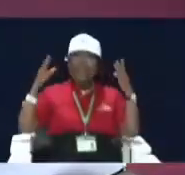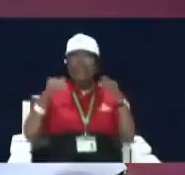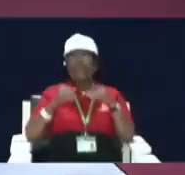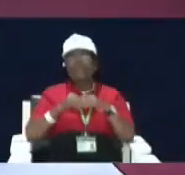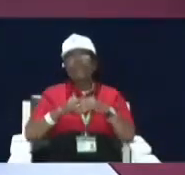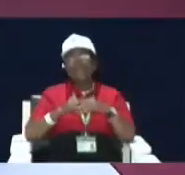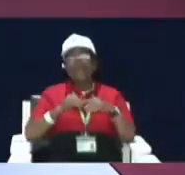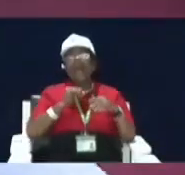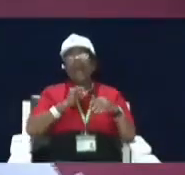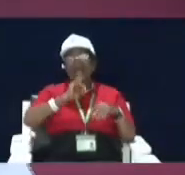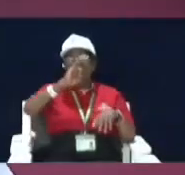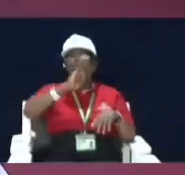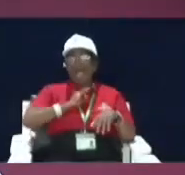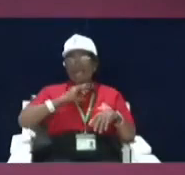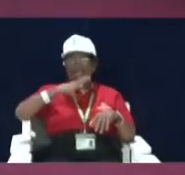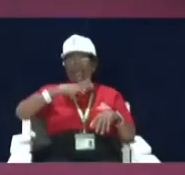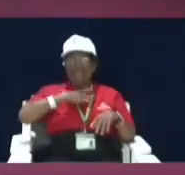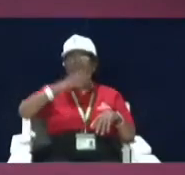I like this one.